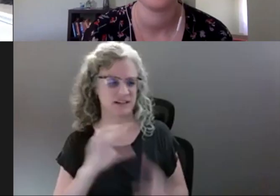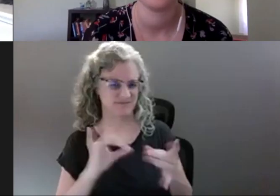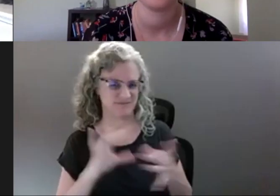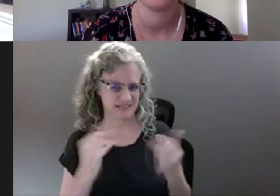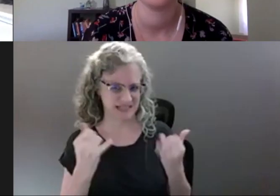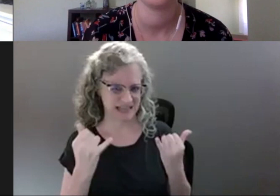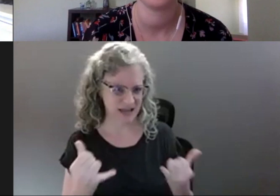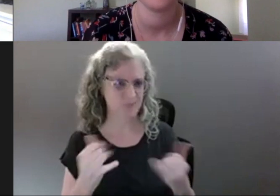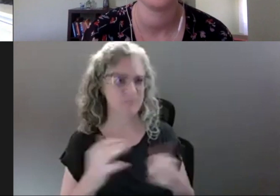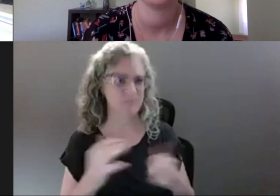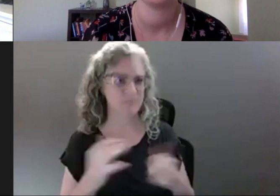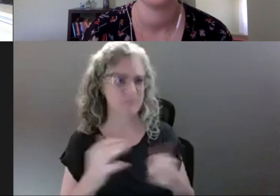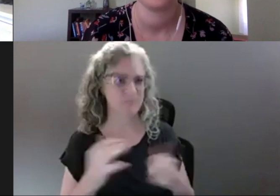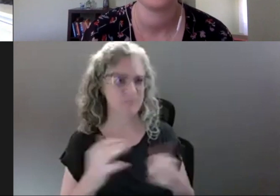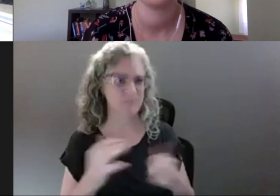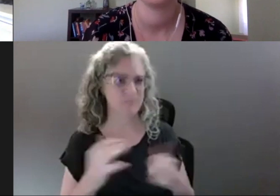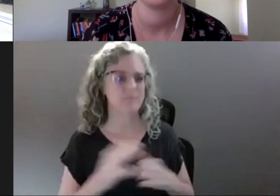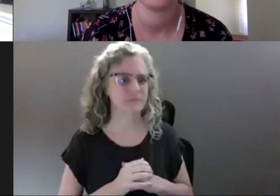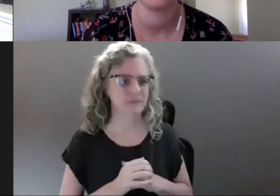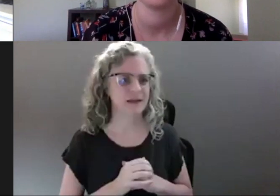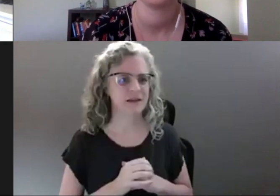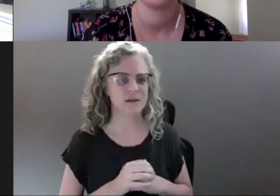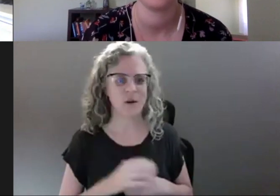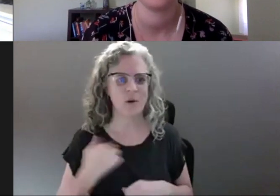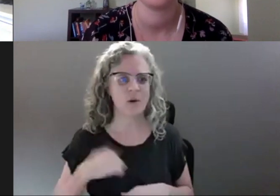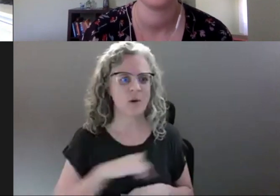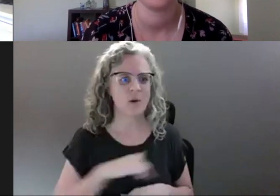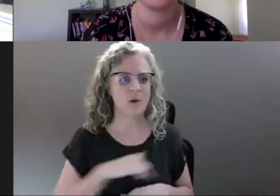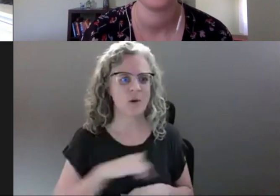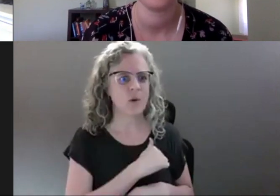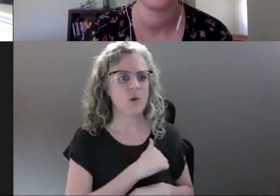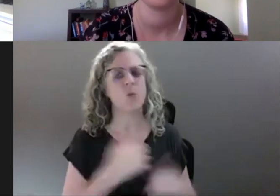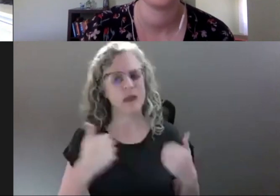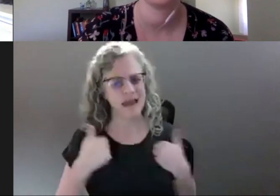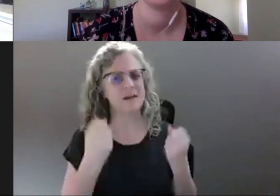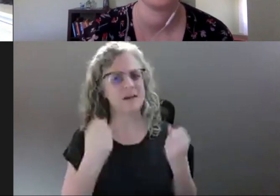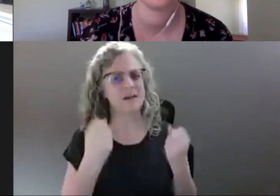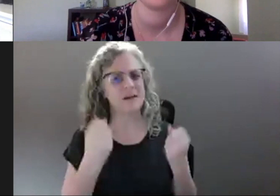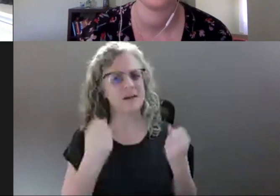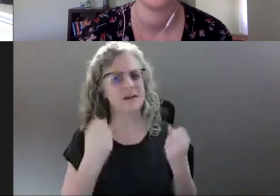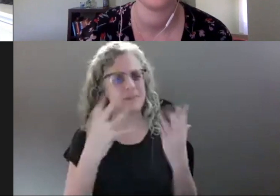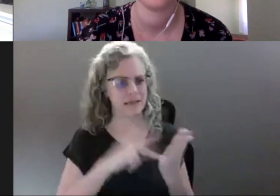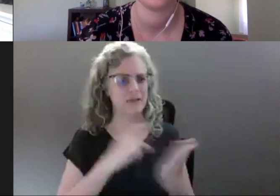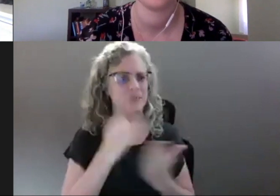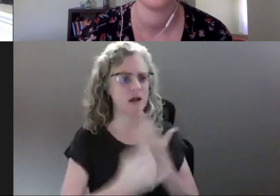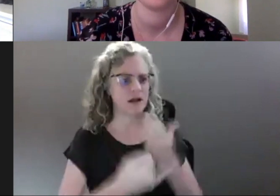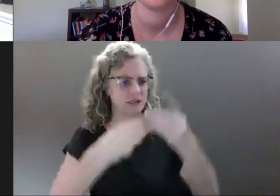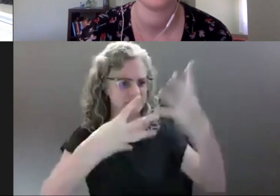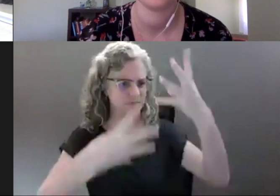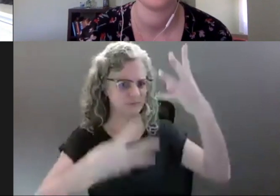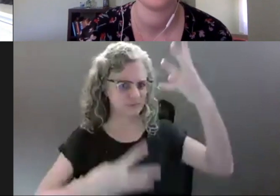with digitalization. They were not familiar with this online, the things are going on. So